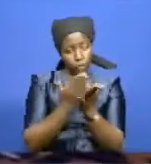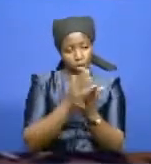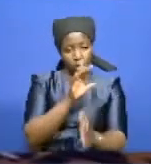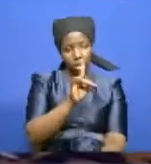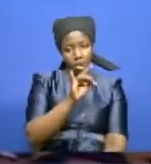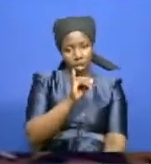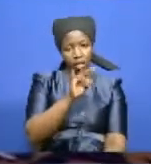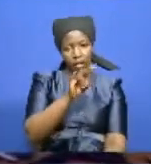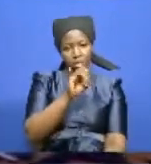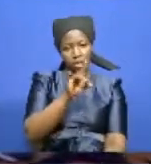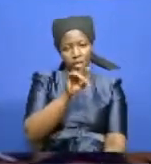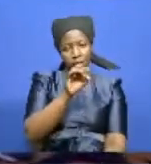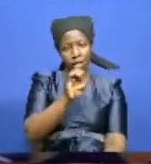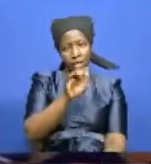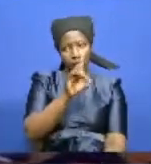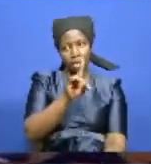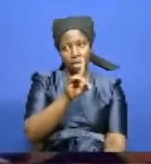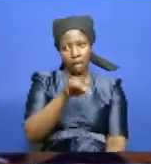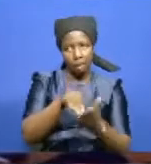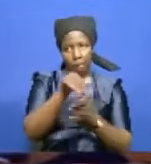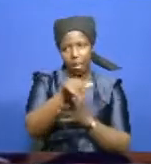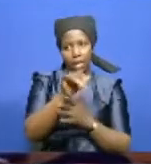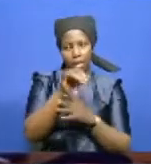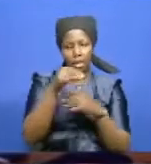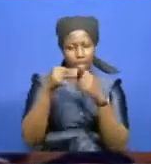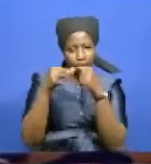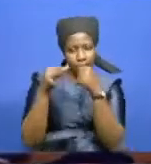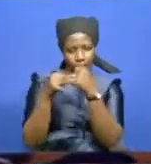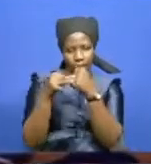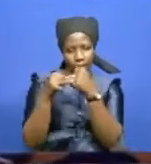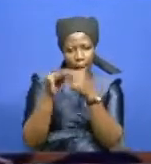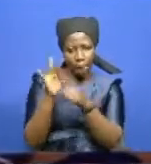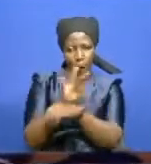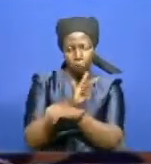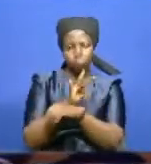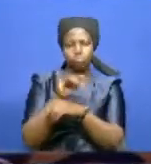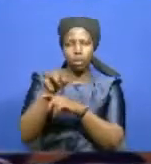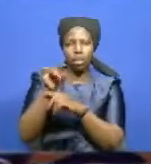shillings and 80 cents per share. Betty Kiptum, Channel One Business.